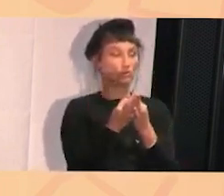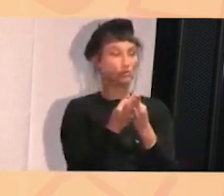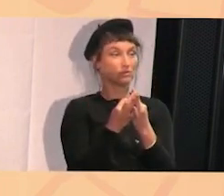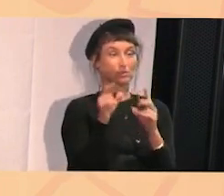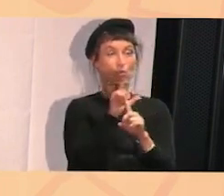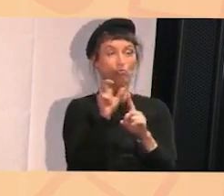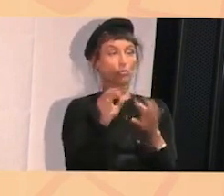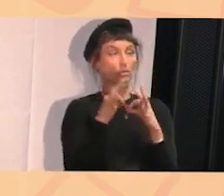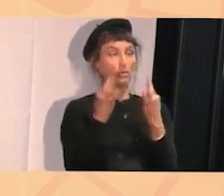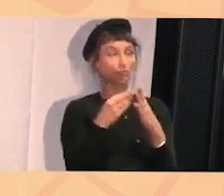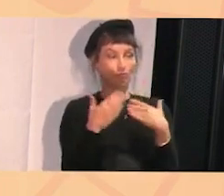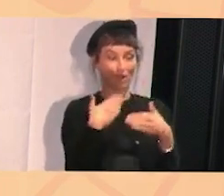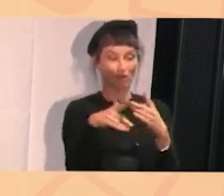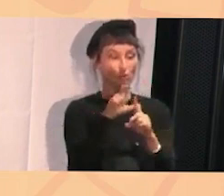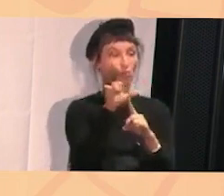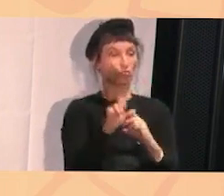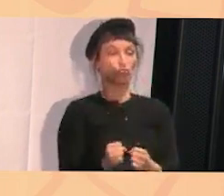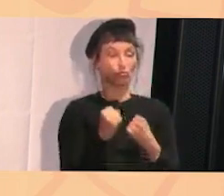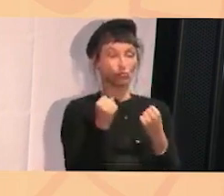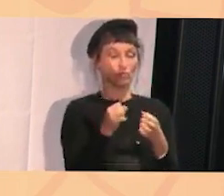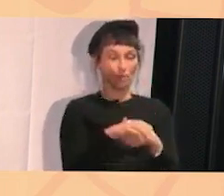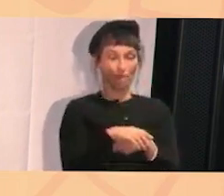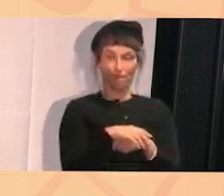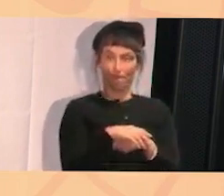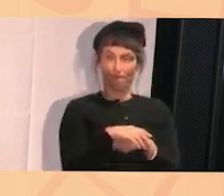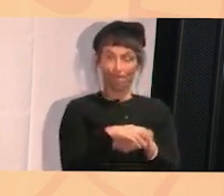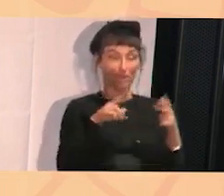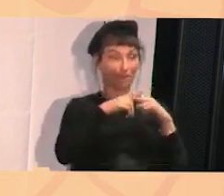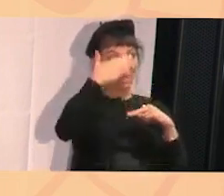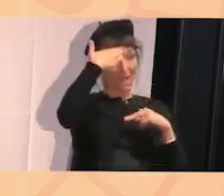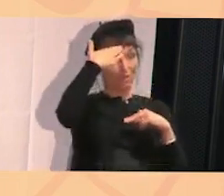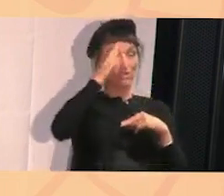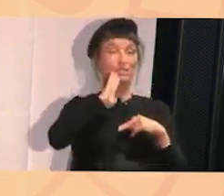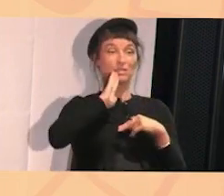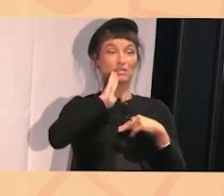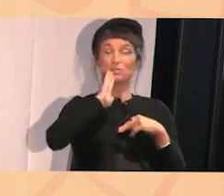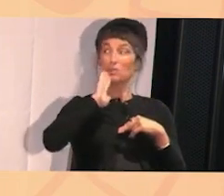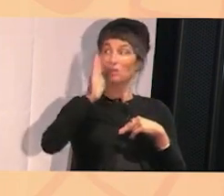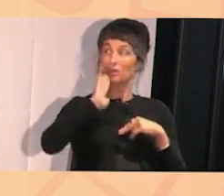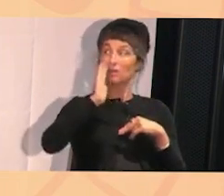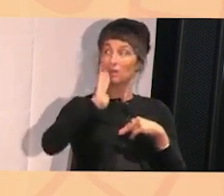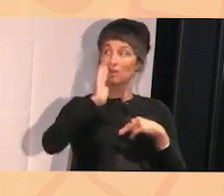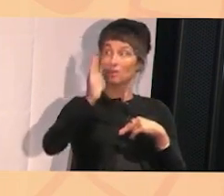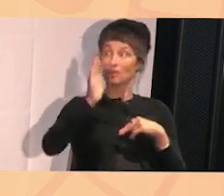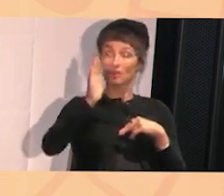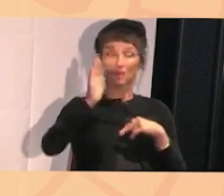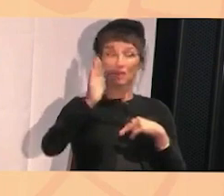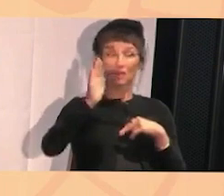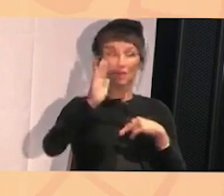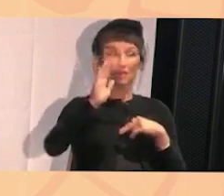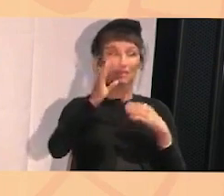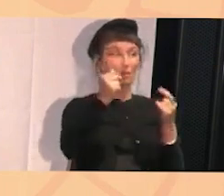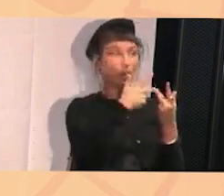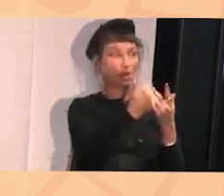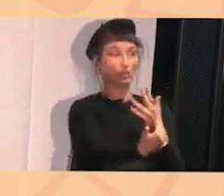culturally. No one speaks out of place when the old people are speaking, not like you see them in the parliament where somebody's